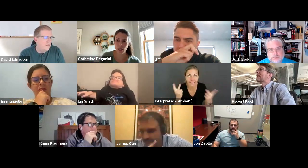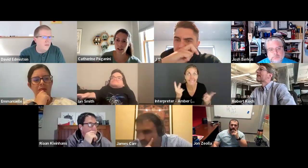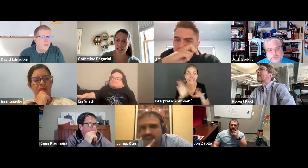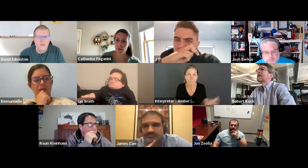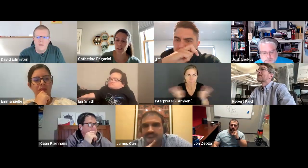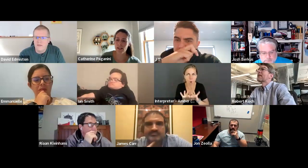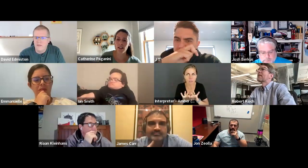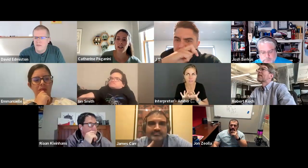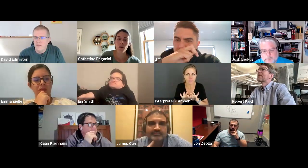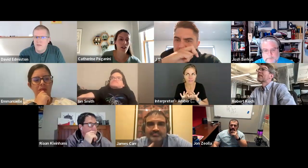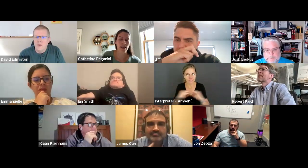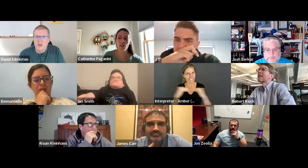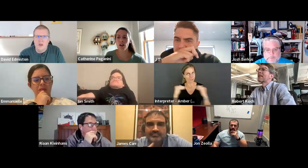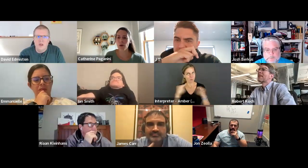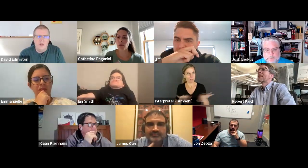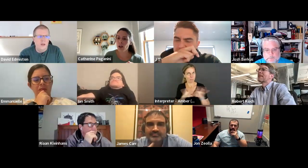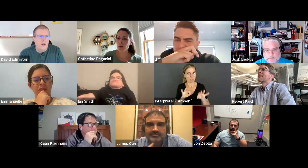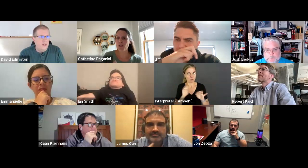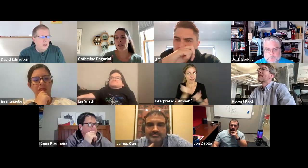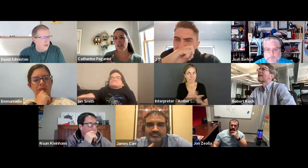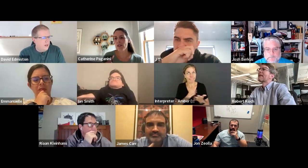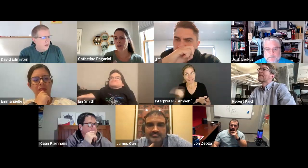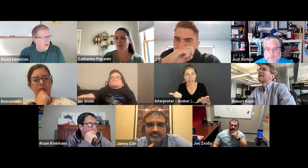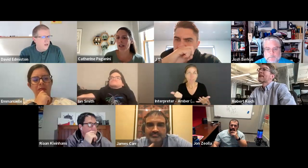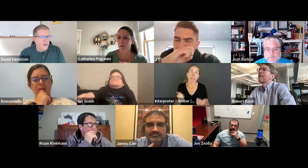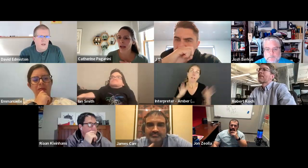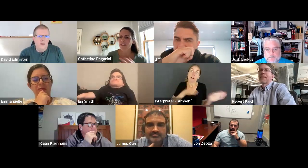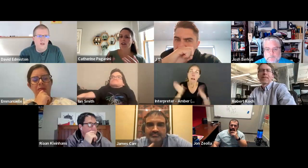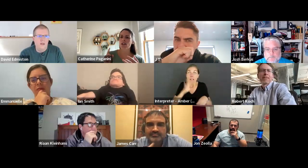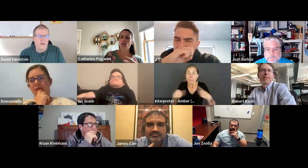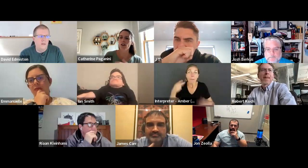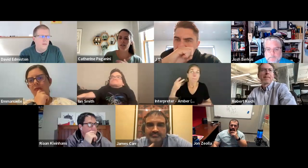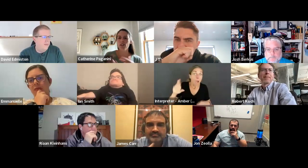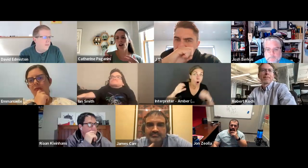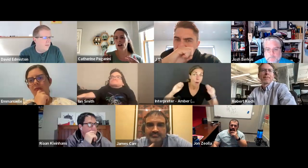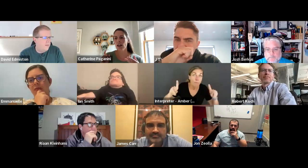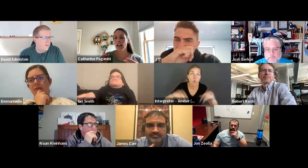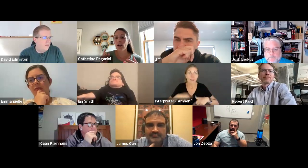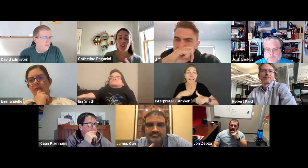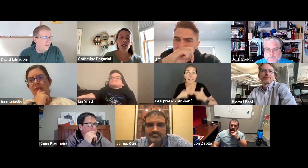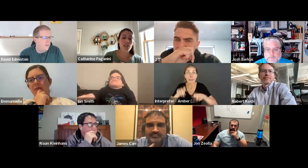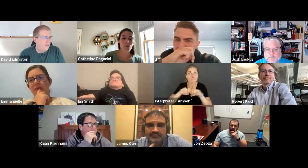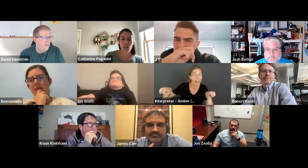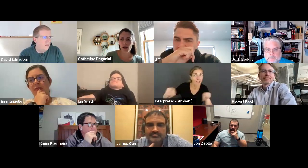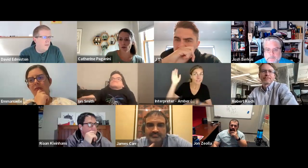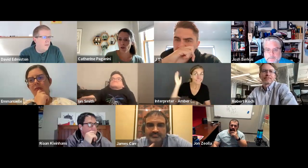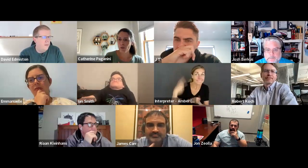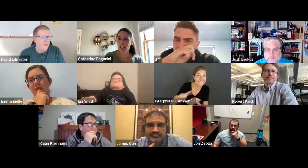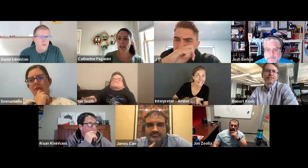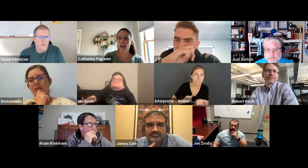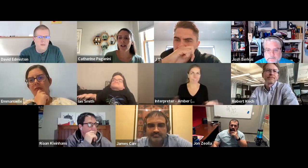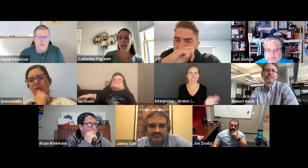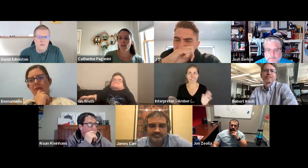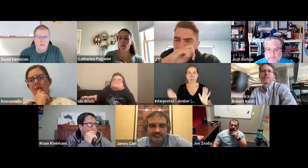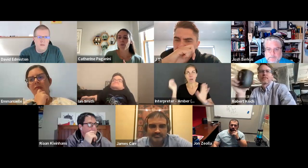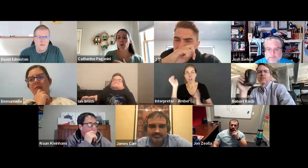important as all the other aspects. Then talking about PR opportunities, participating in panel discussion, conference talk, continuously pushing through social